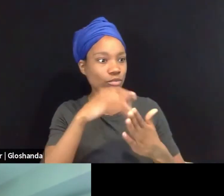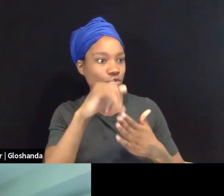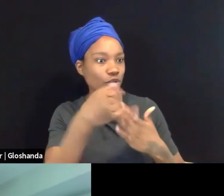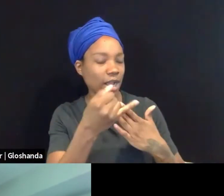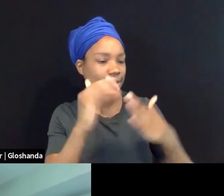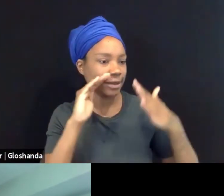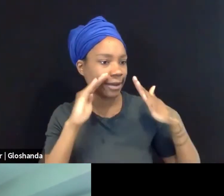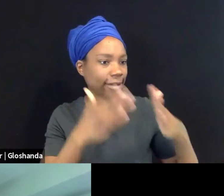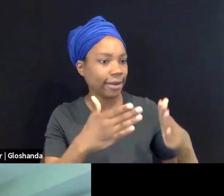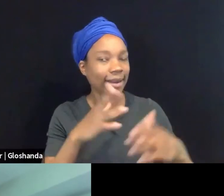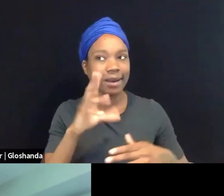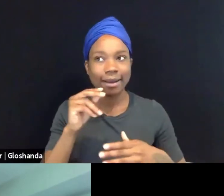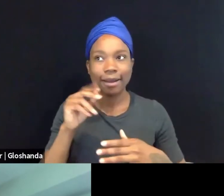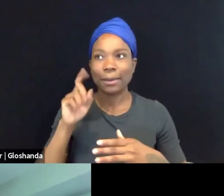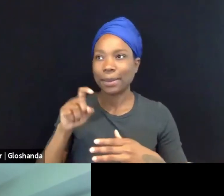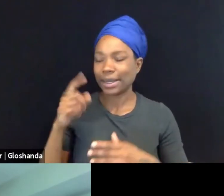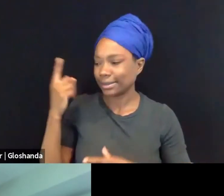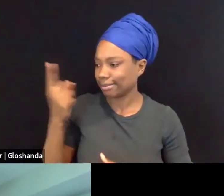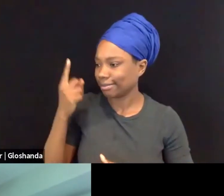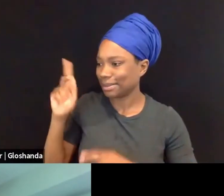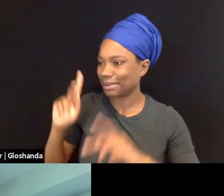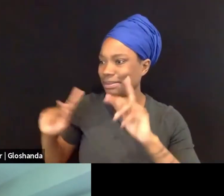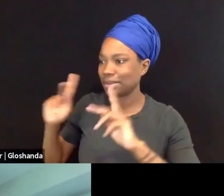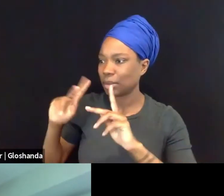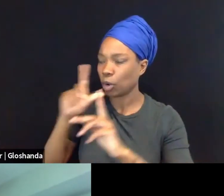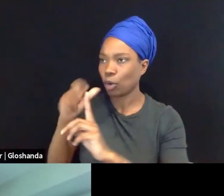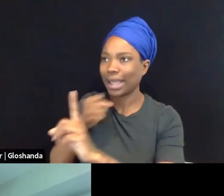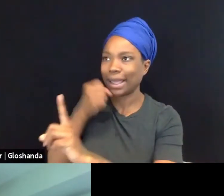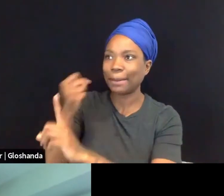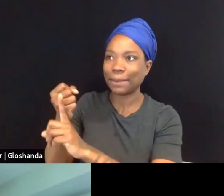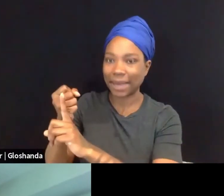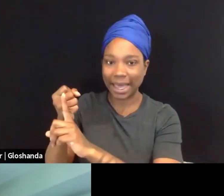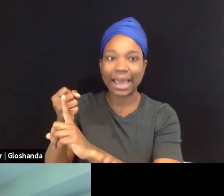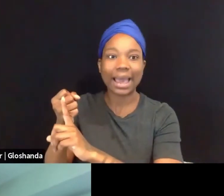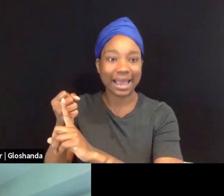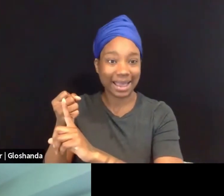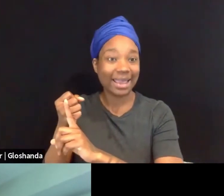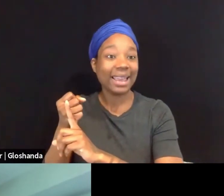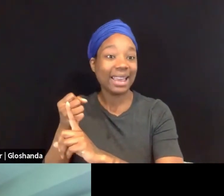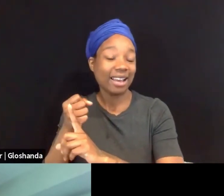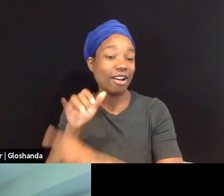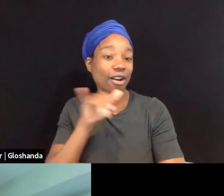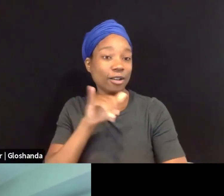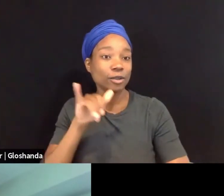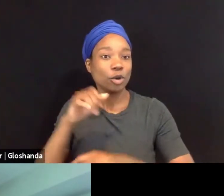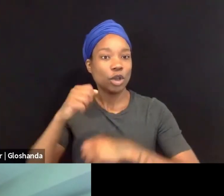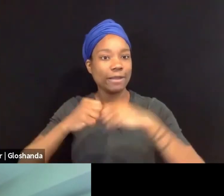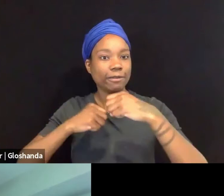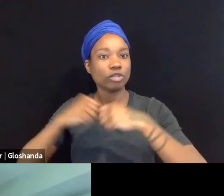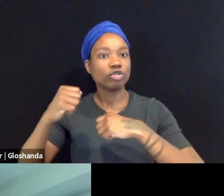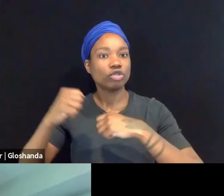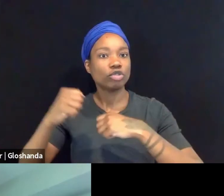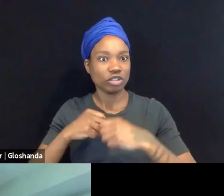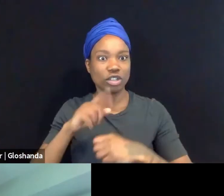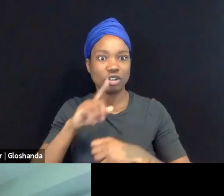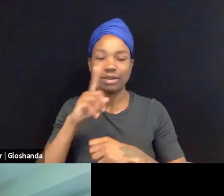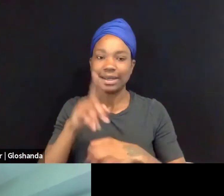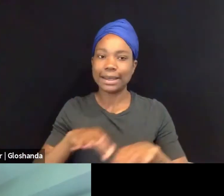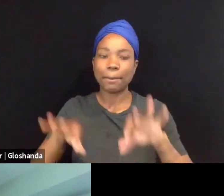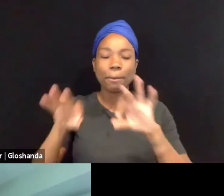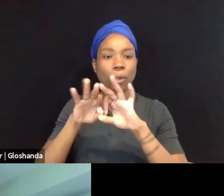the people that they're impacting, and just how infrastructure is such part of the fabric of quality of